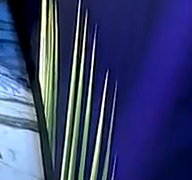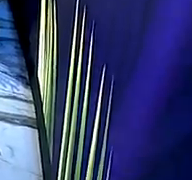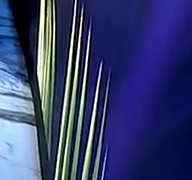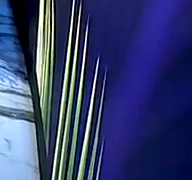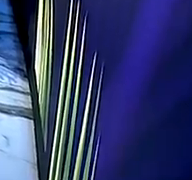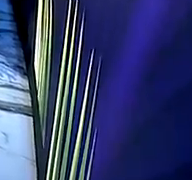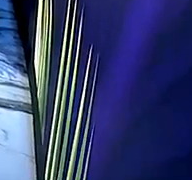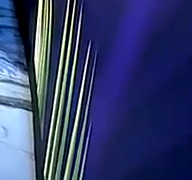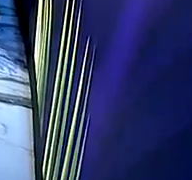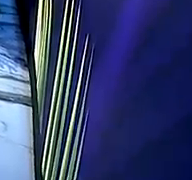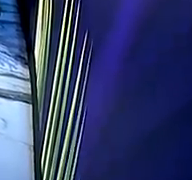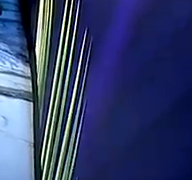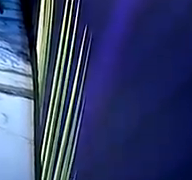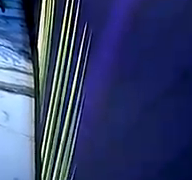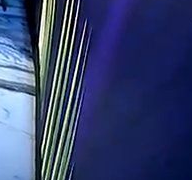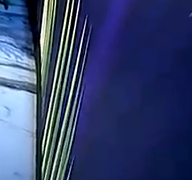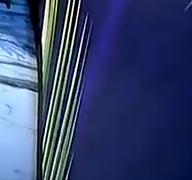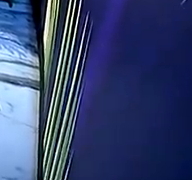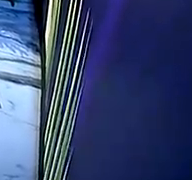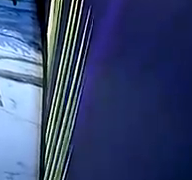Let us remain standing for our hymn of the day.